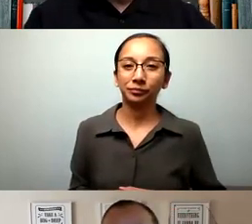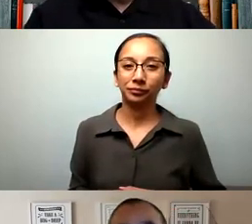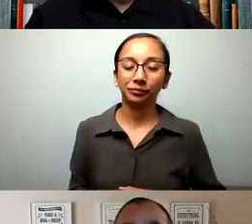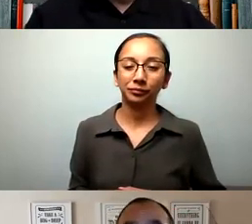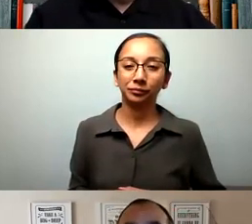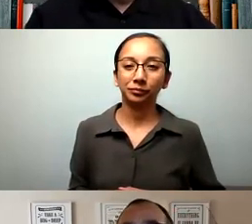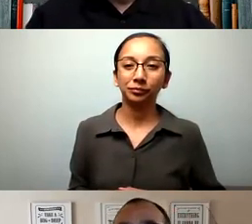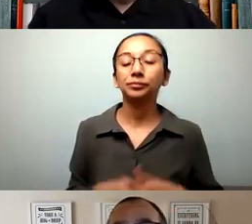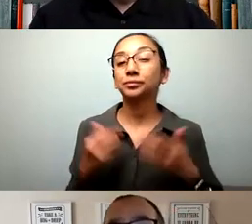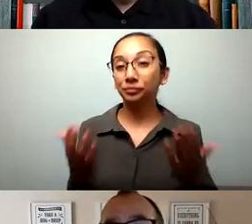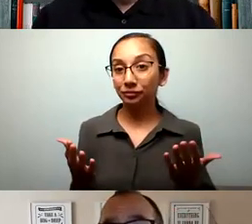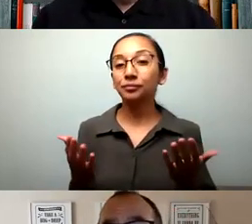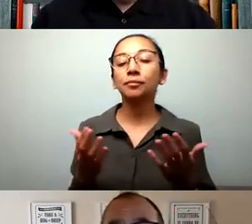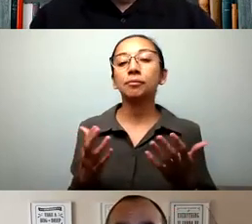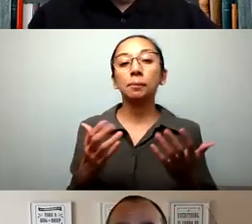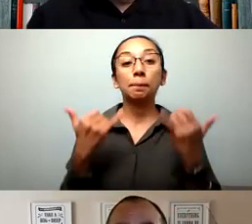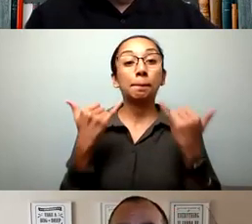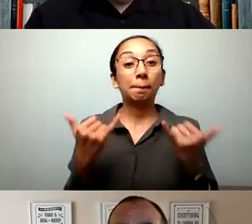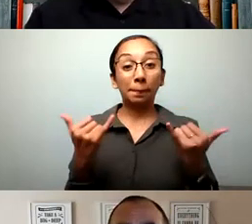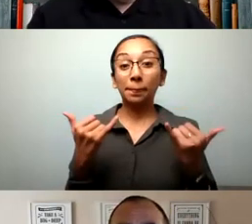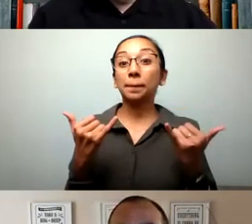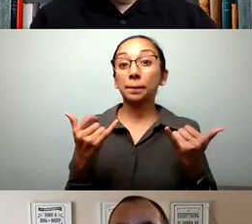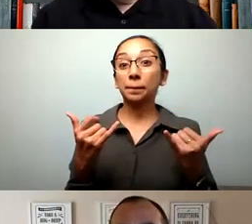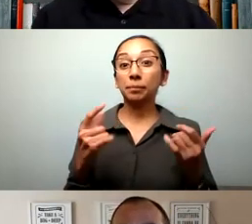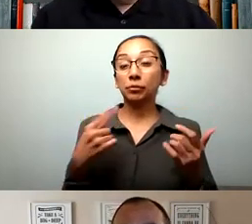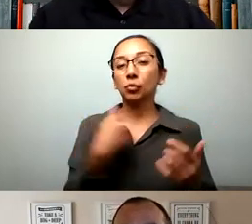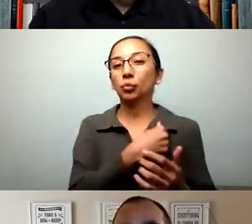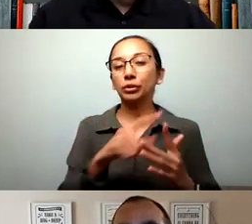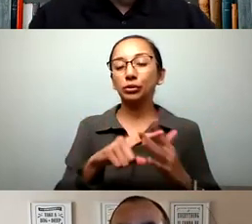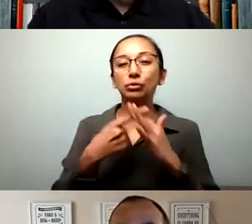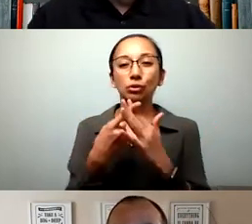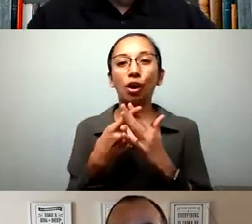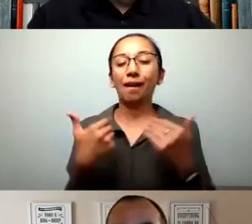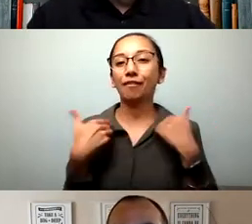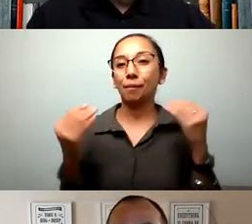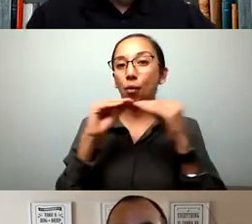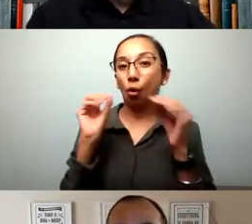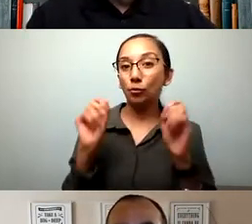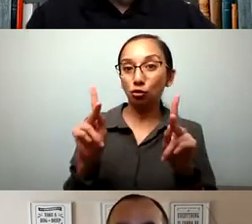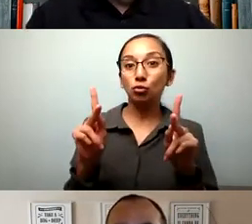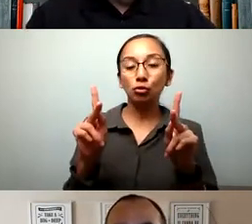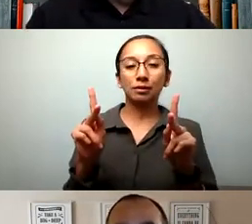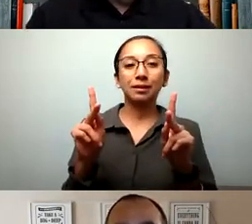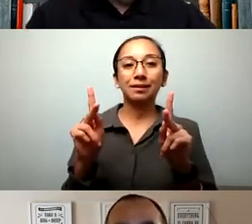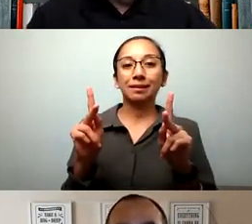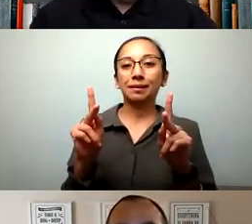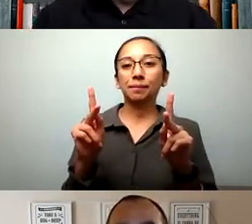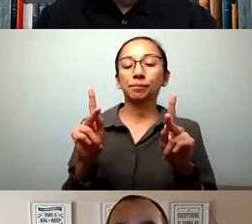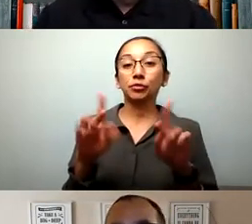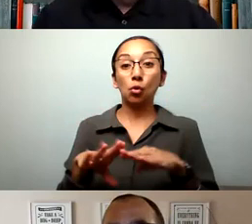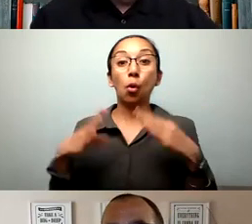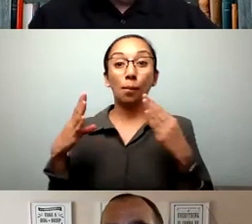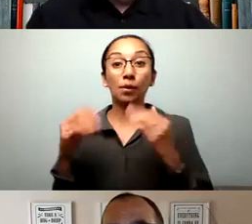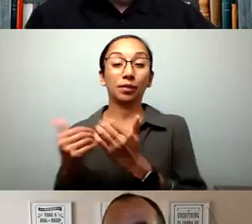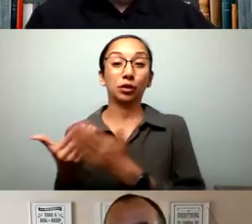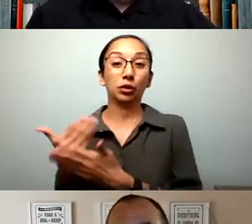And then, so with that said, is now that we're starting to get have more opportunities to open up with the new county guidelines, is